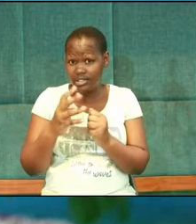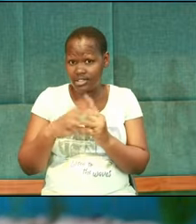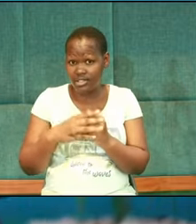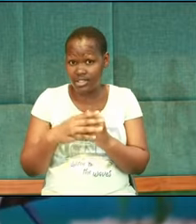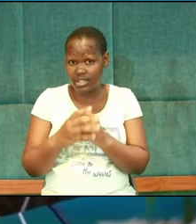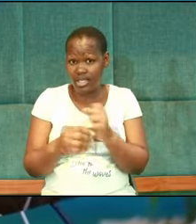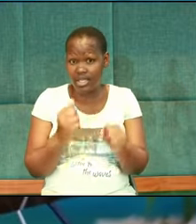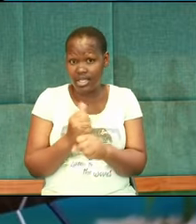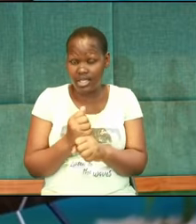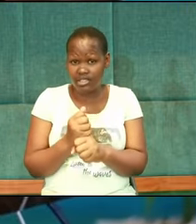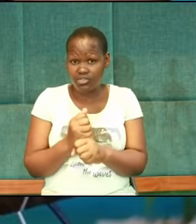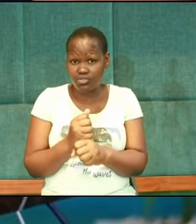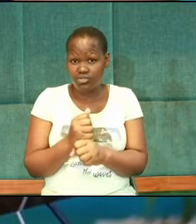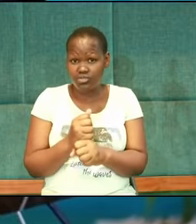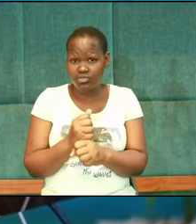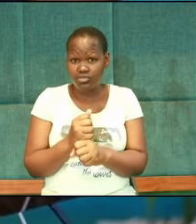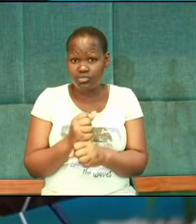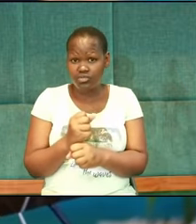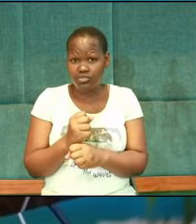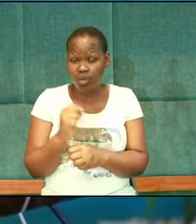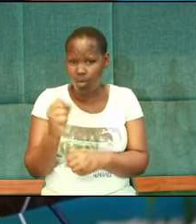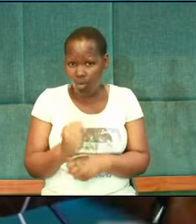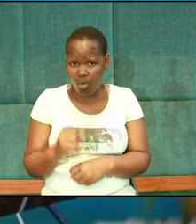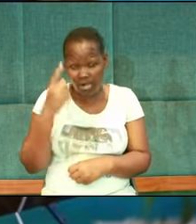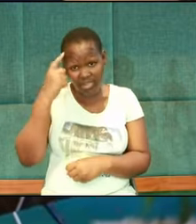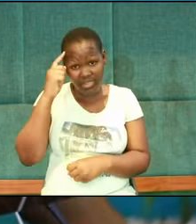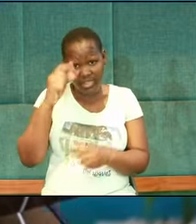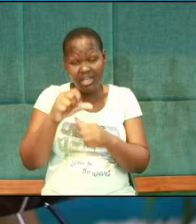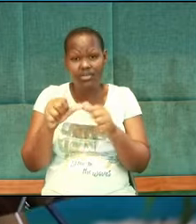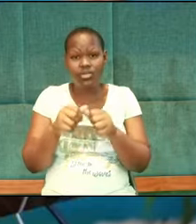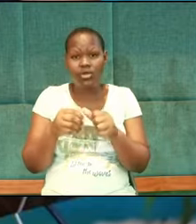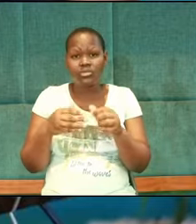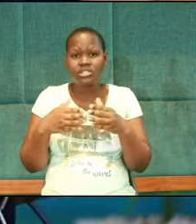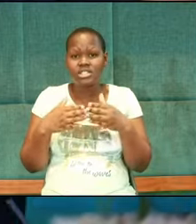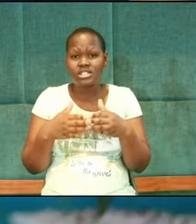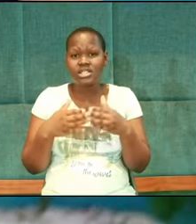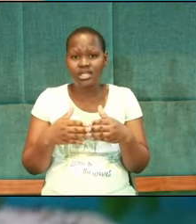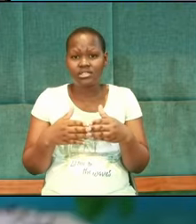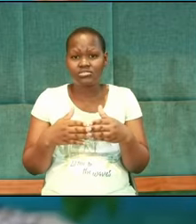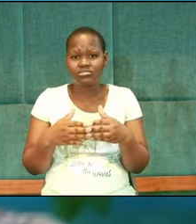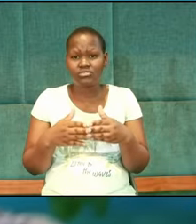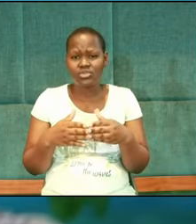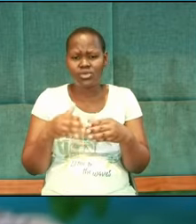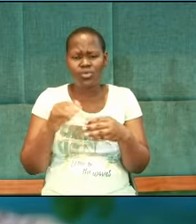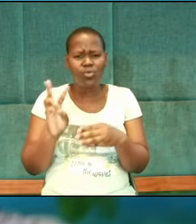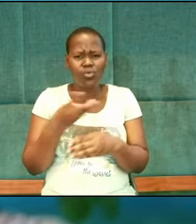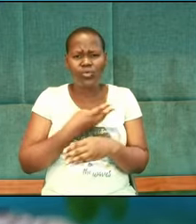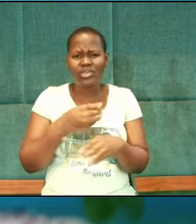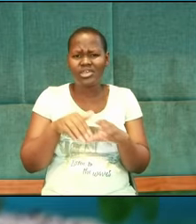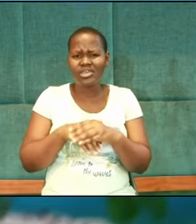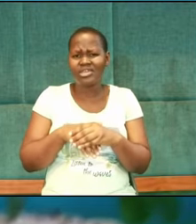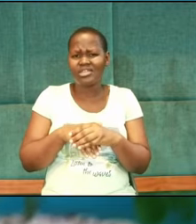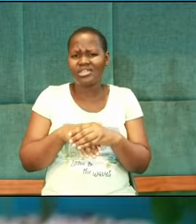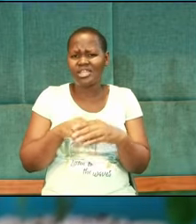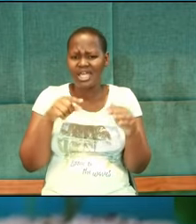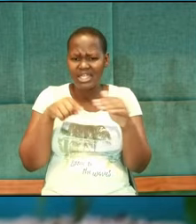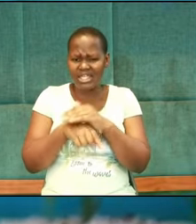Foolishness to the highest order. Ladies and gentlemen, we are in this deep hole for lack of knowledge.